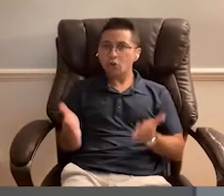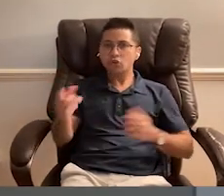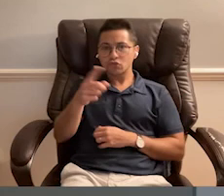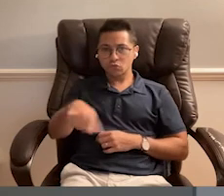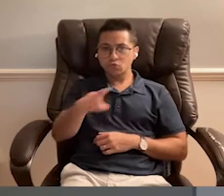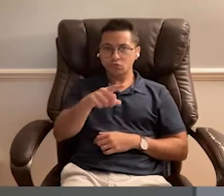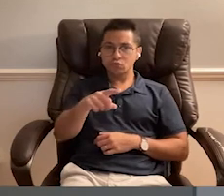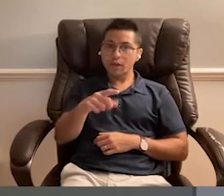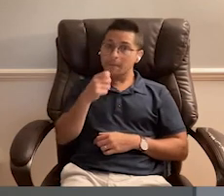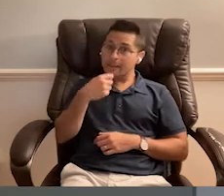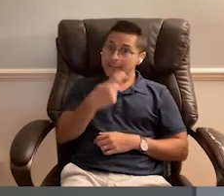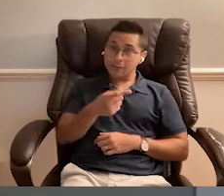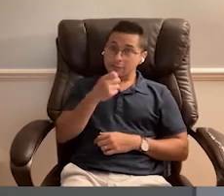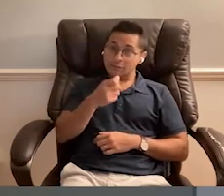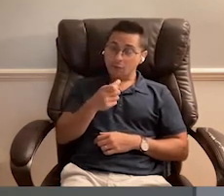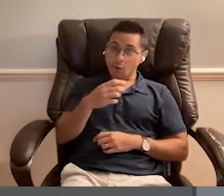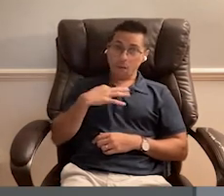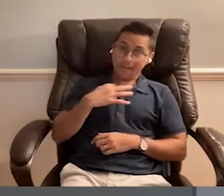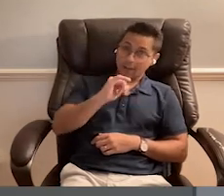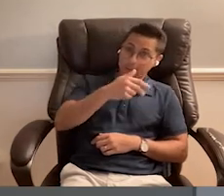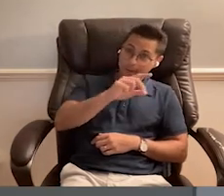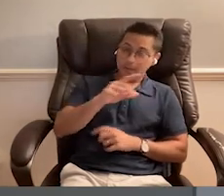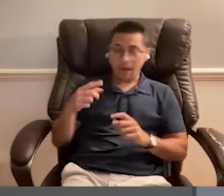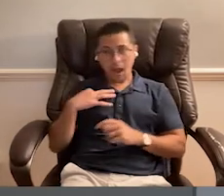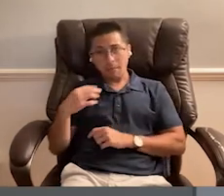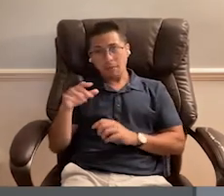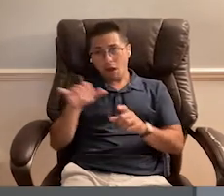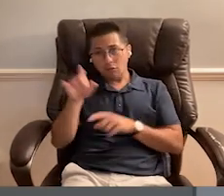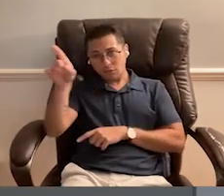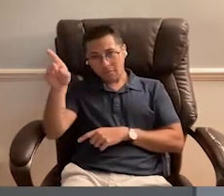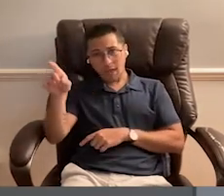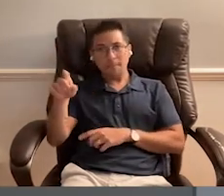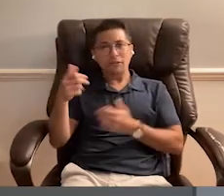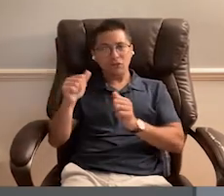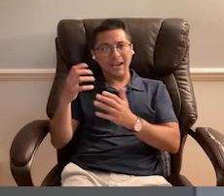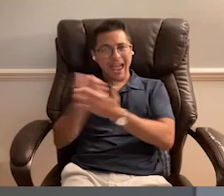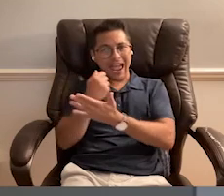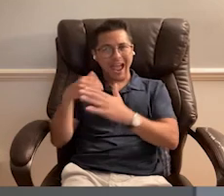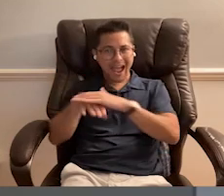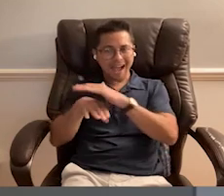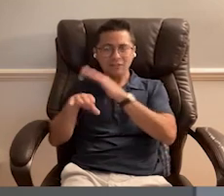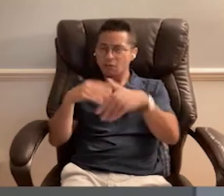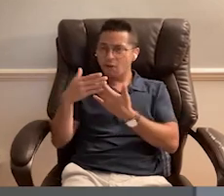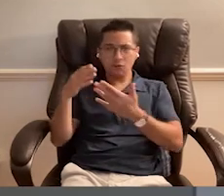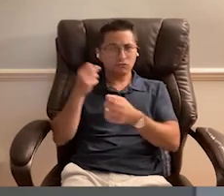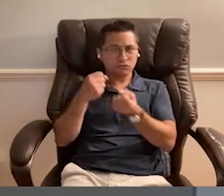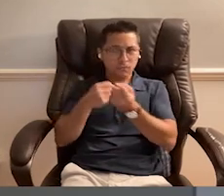plethora of services, and I would encourage you, I'm not saying don't apply for APD, apply for us, but also go to